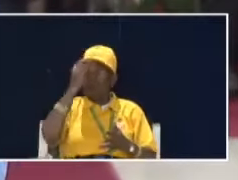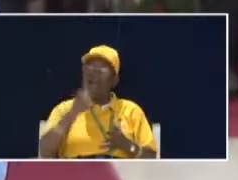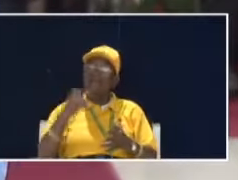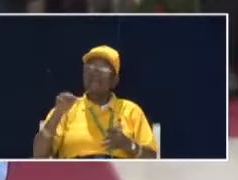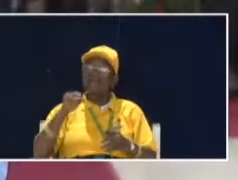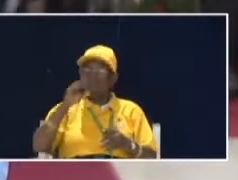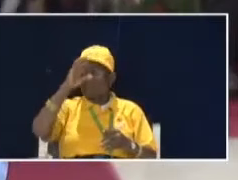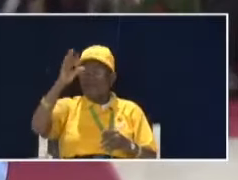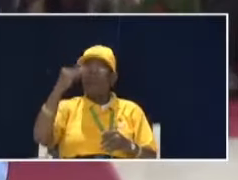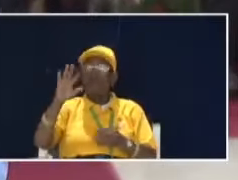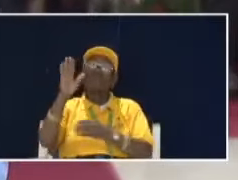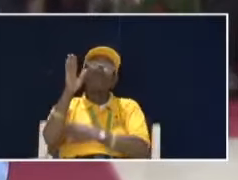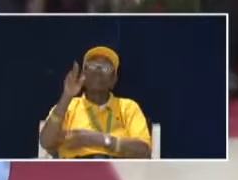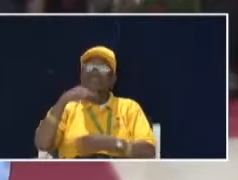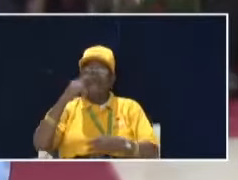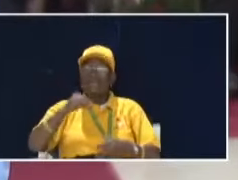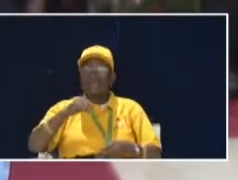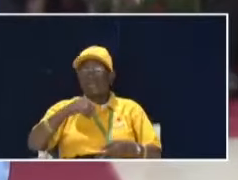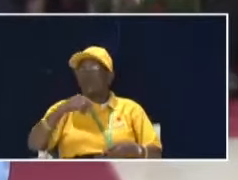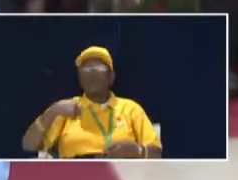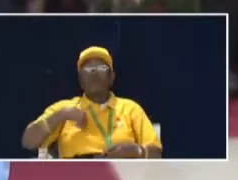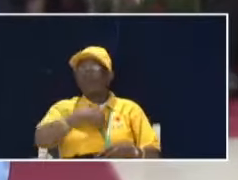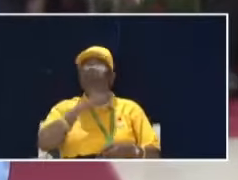you bring him.